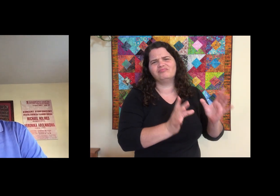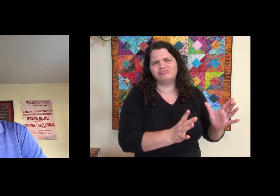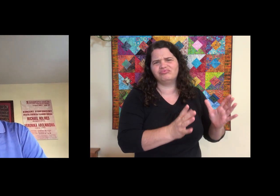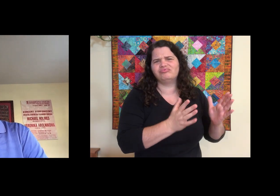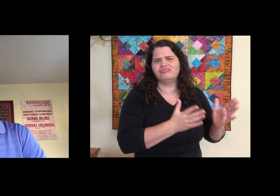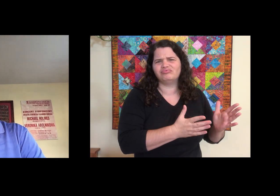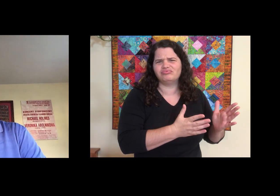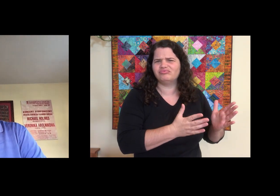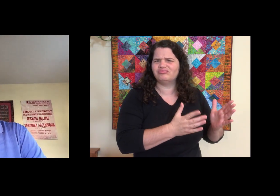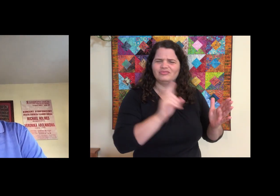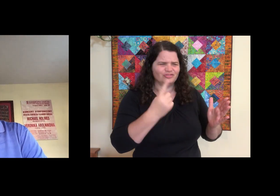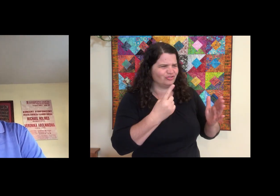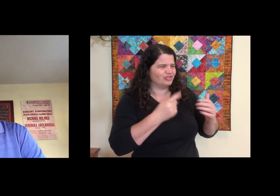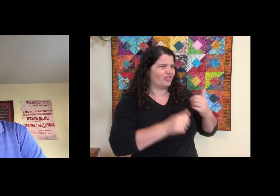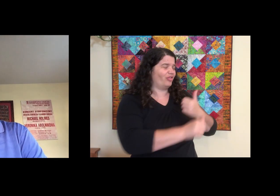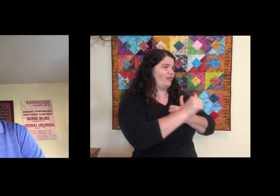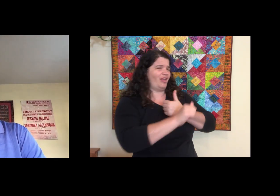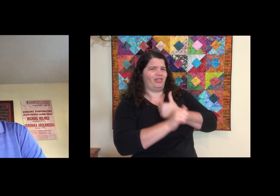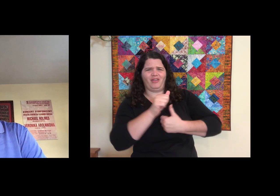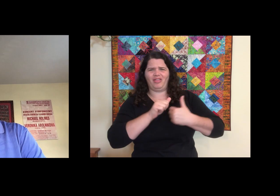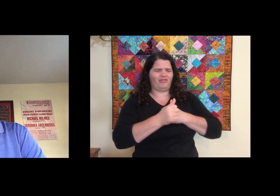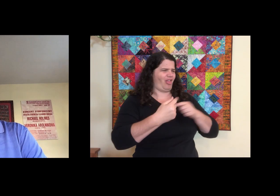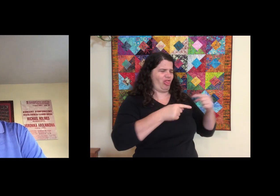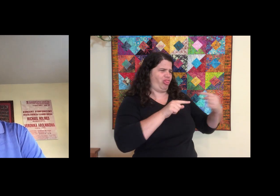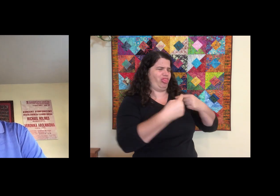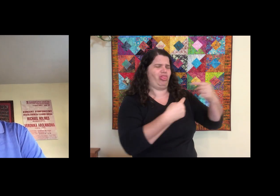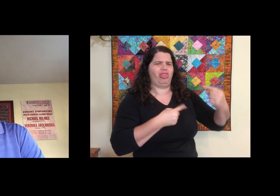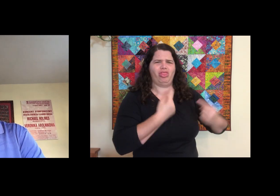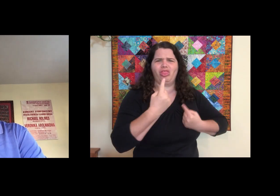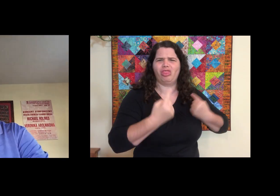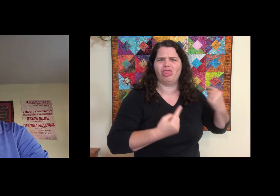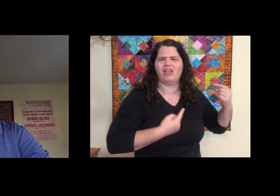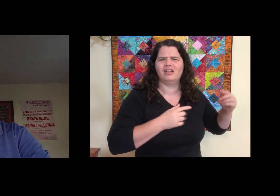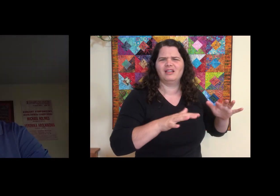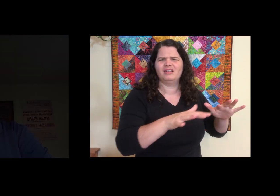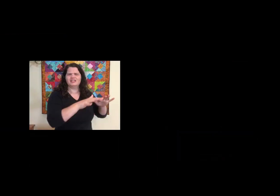but only as threats to one another.